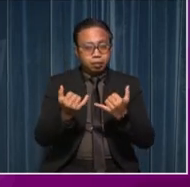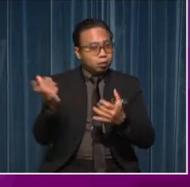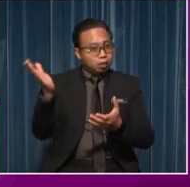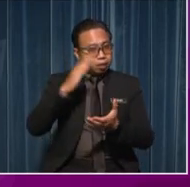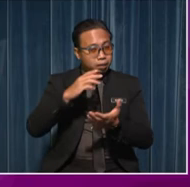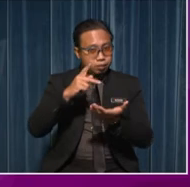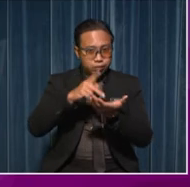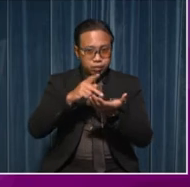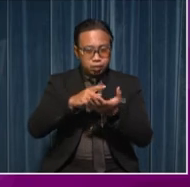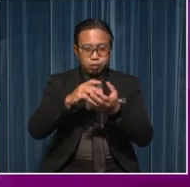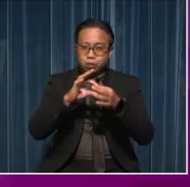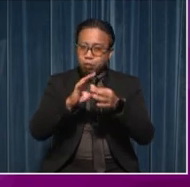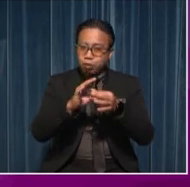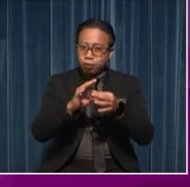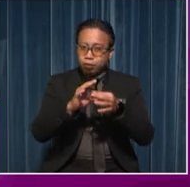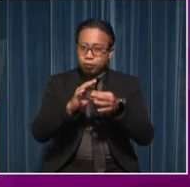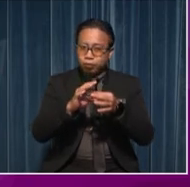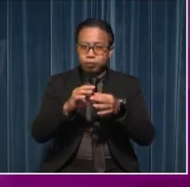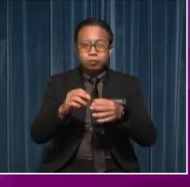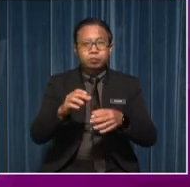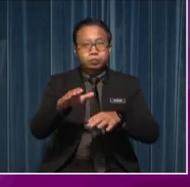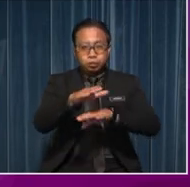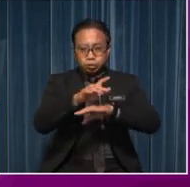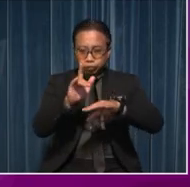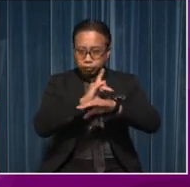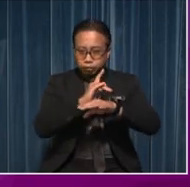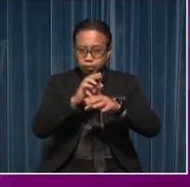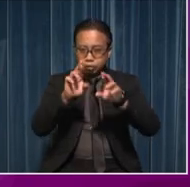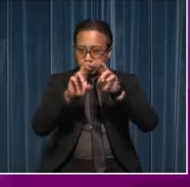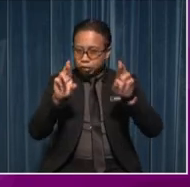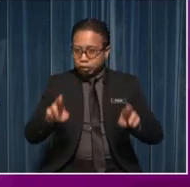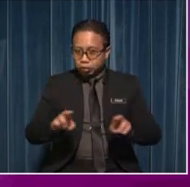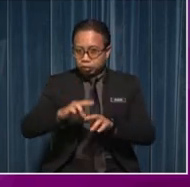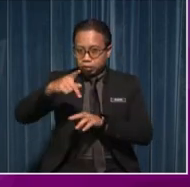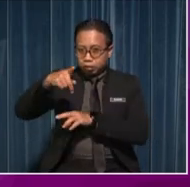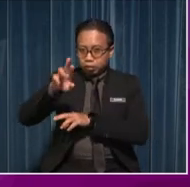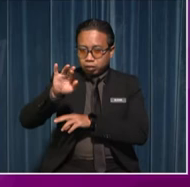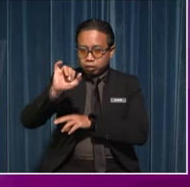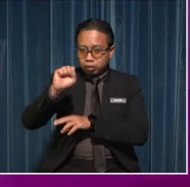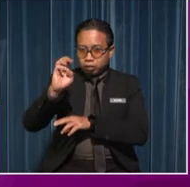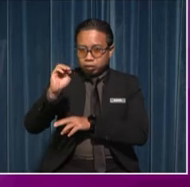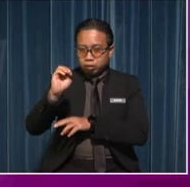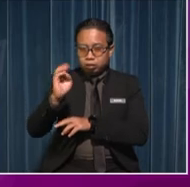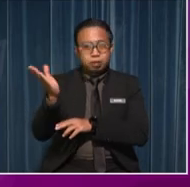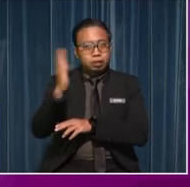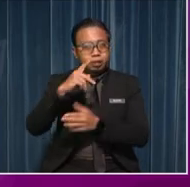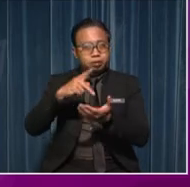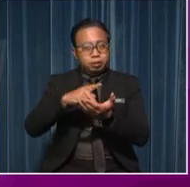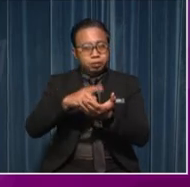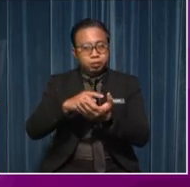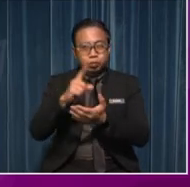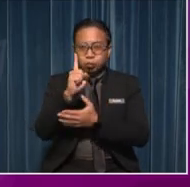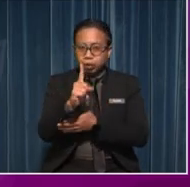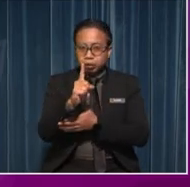let's count the number of surfaces of a rectangular prism. Let us count.